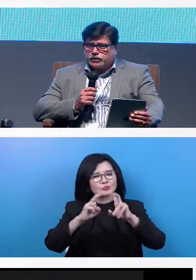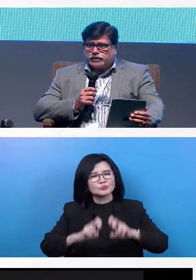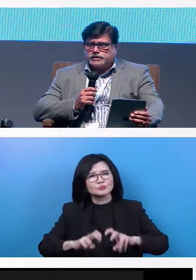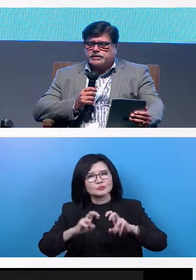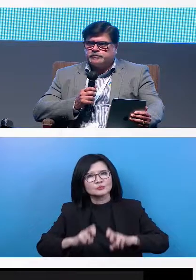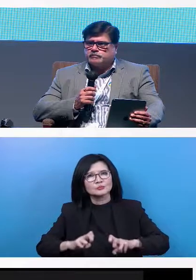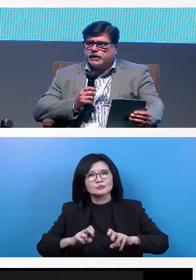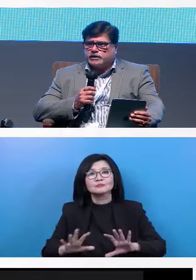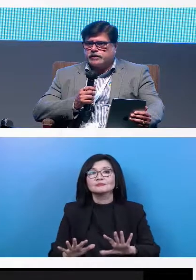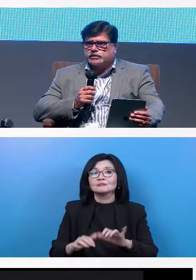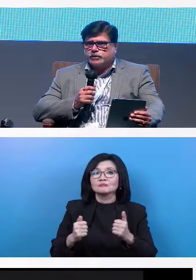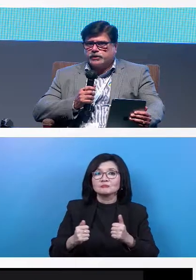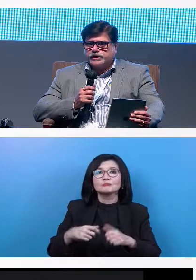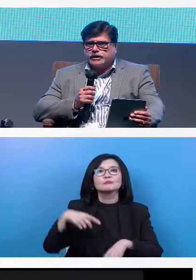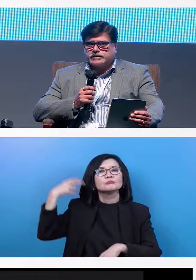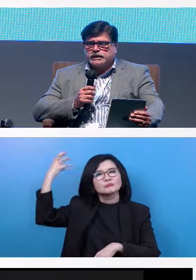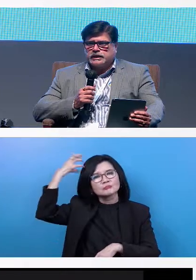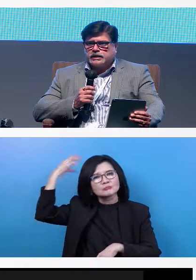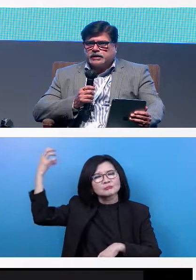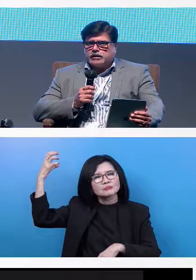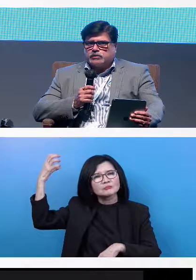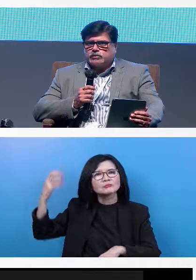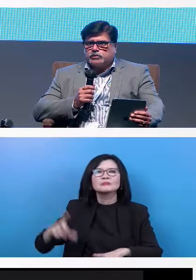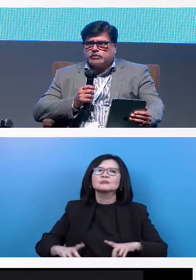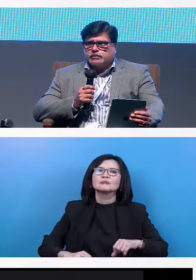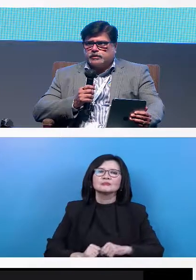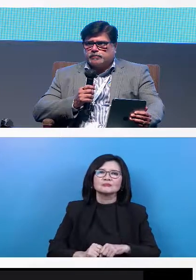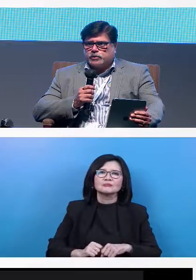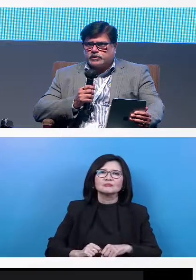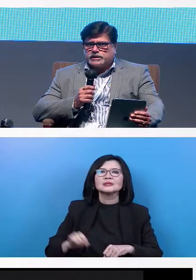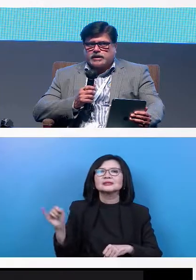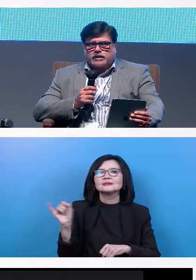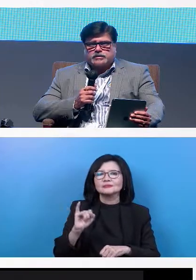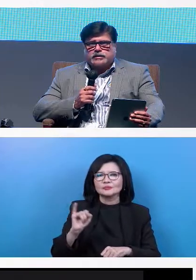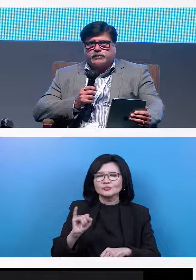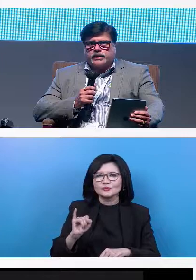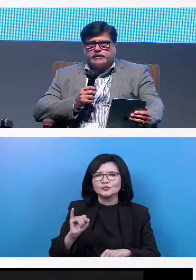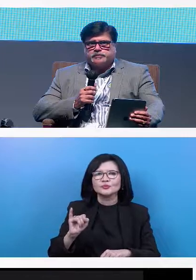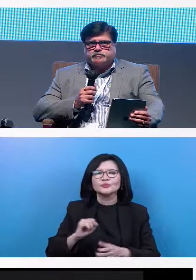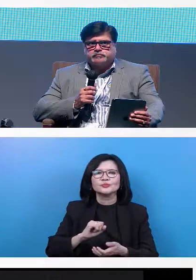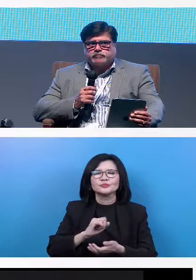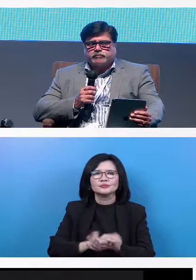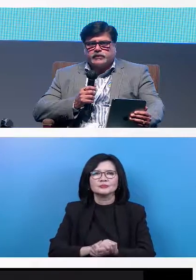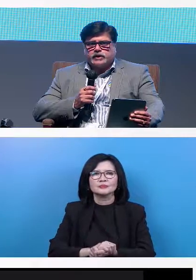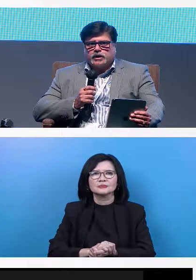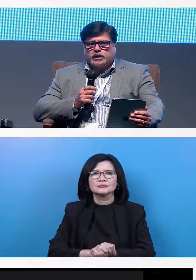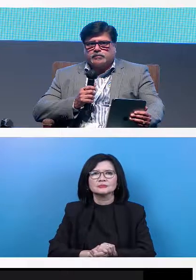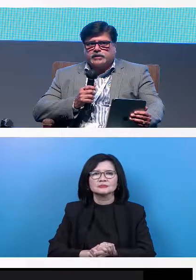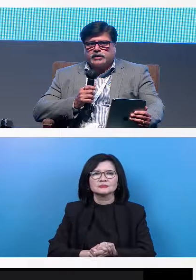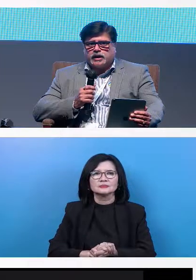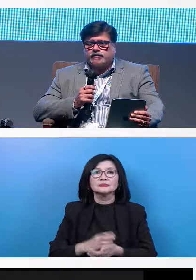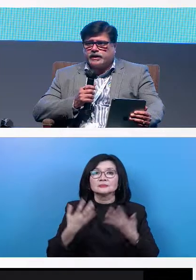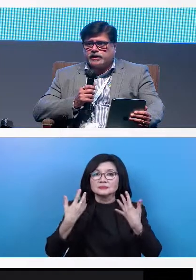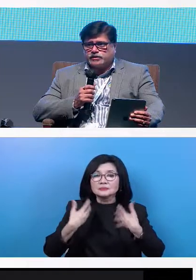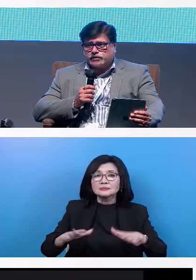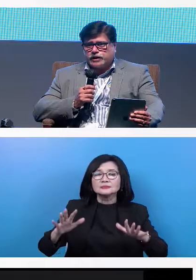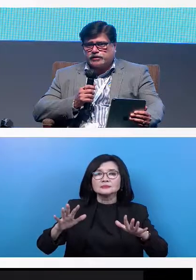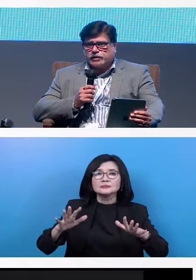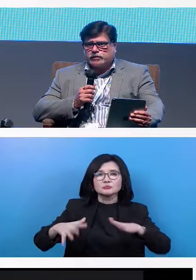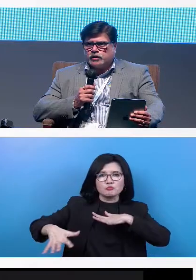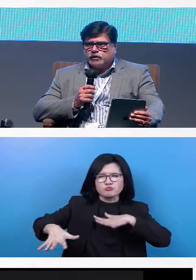government, insurance, as well as communities who post-disaster really have